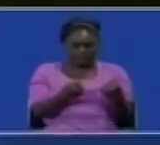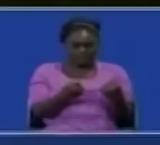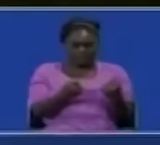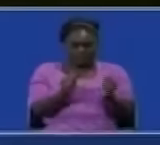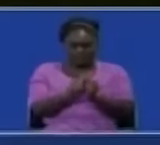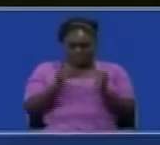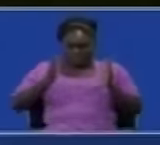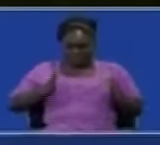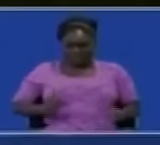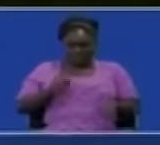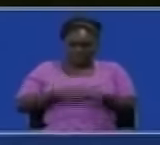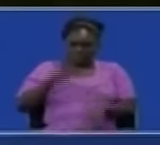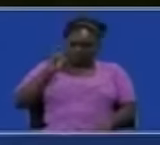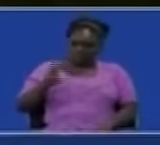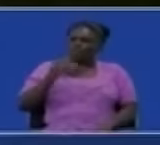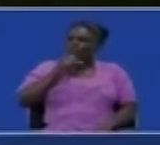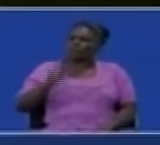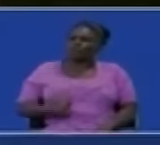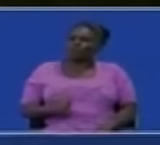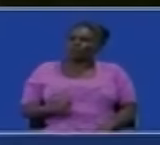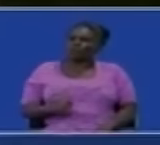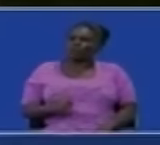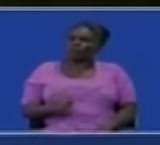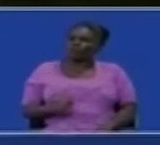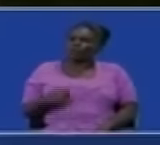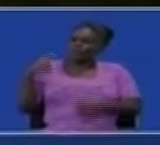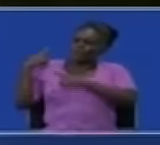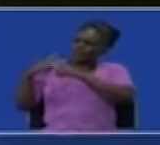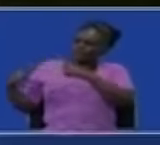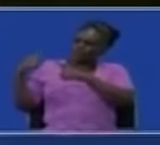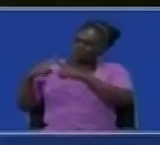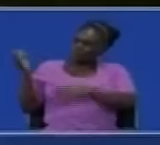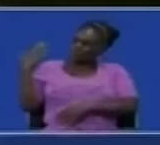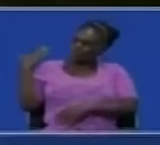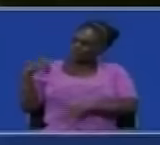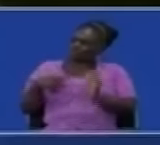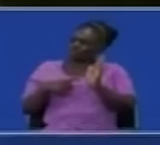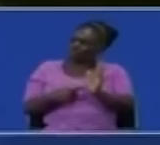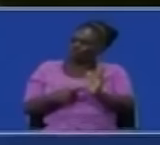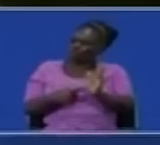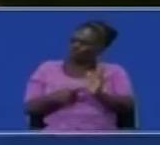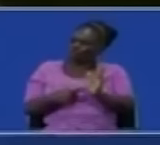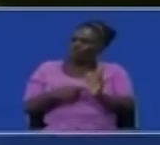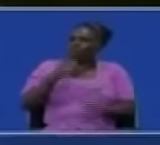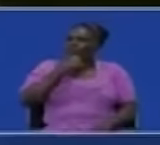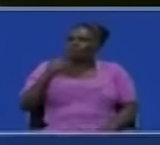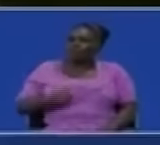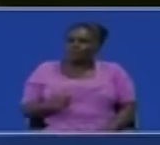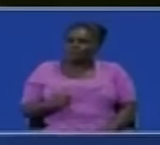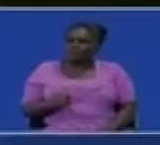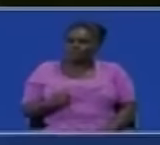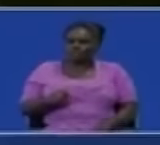manipulated. When you look at the manual, we've got experience from the past that manual has